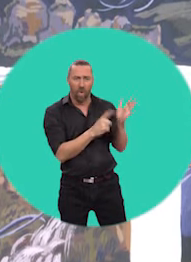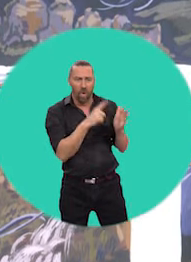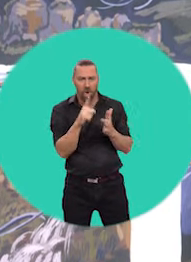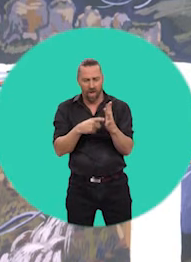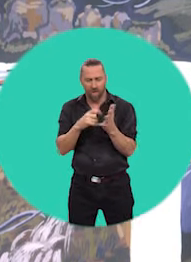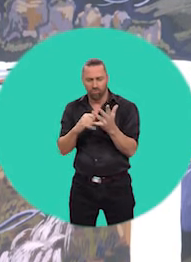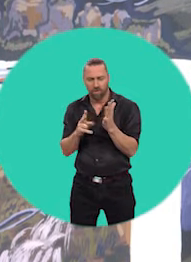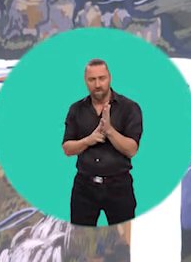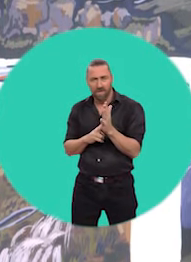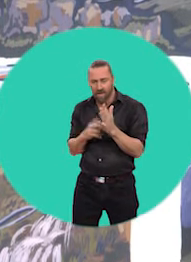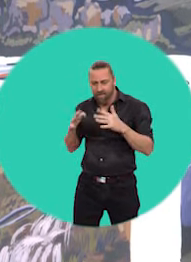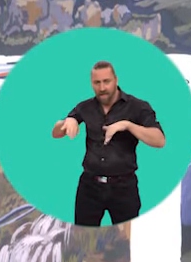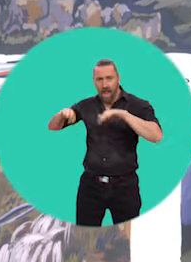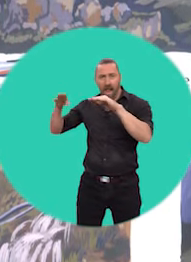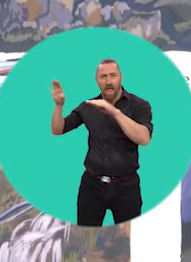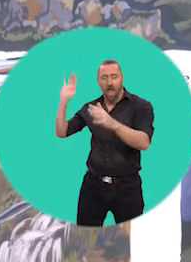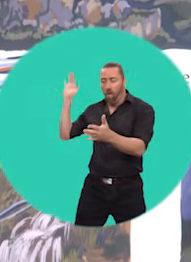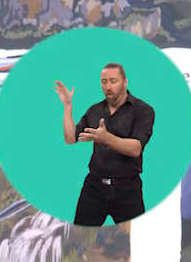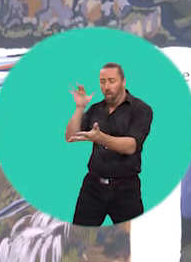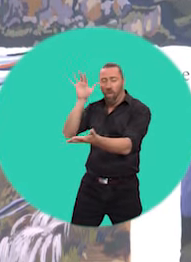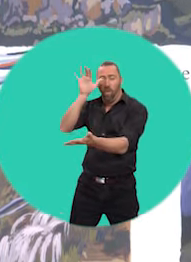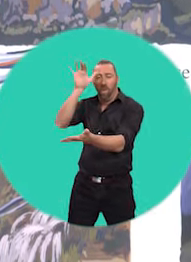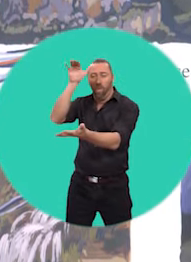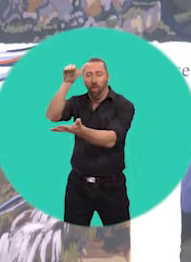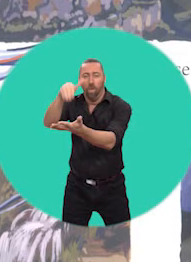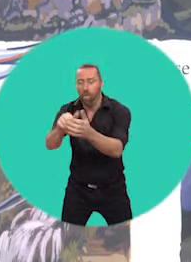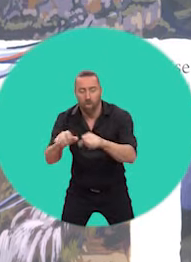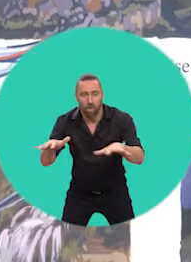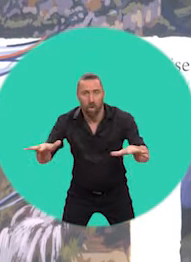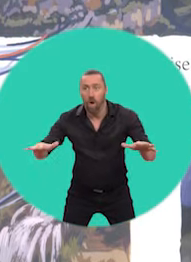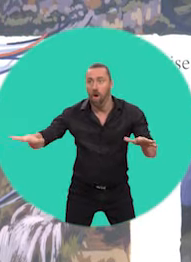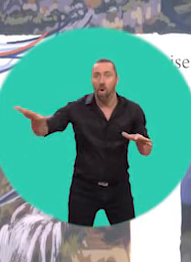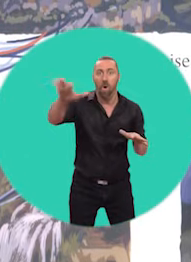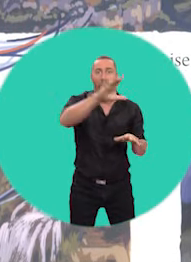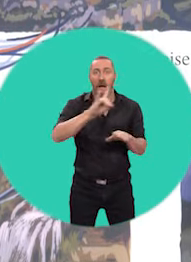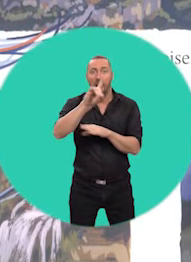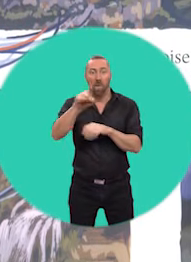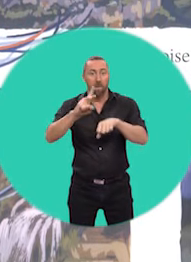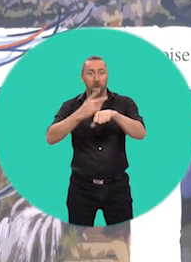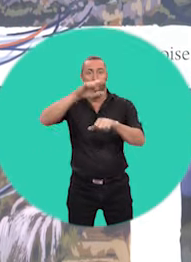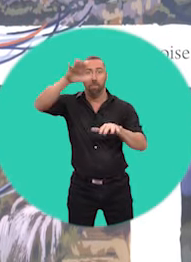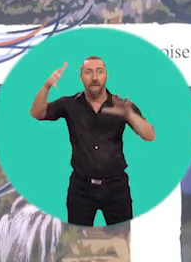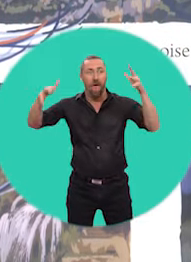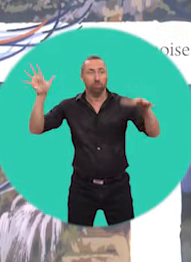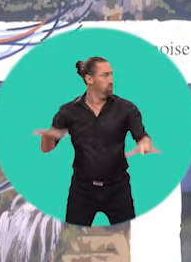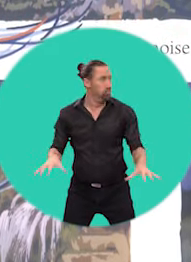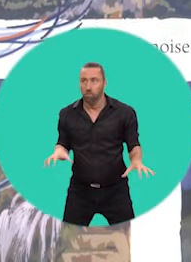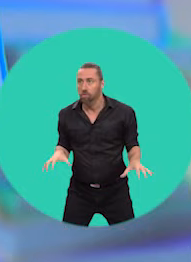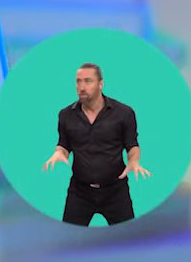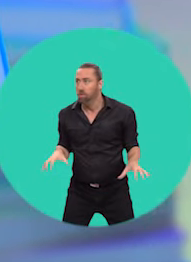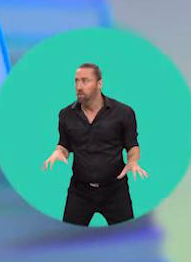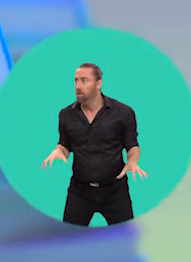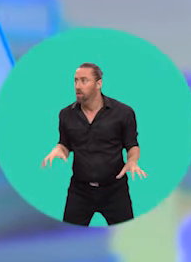around the Jamison Valley and leapt into the Grose. It made every animal in the Blue Mountains